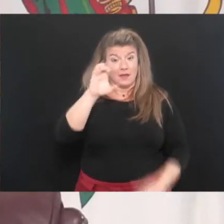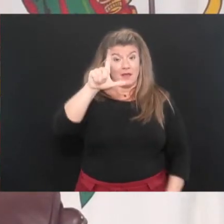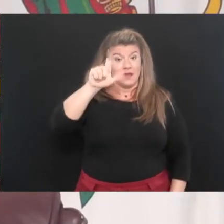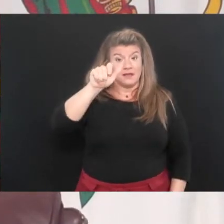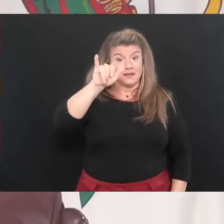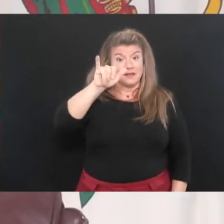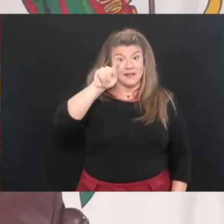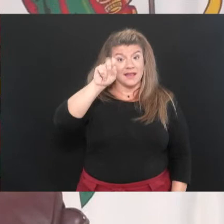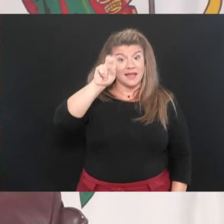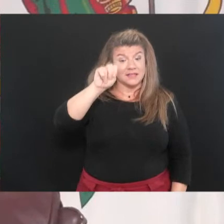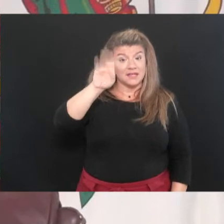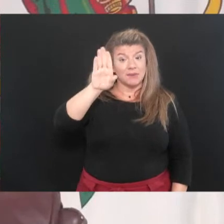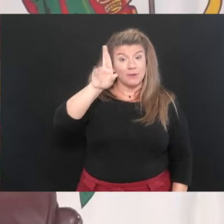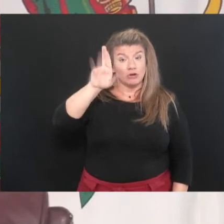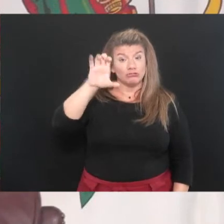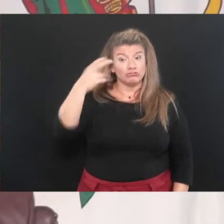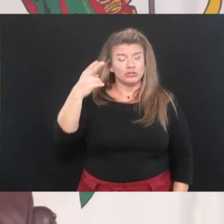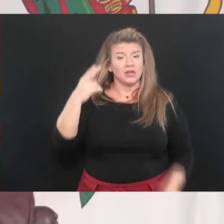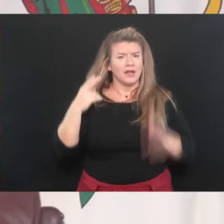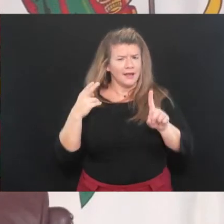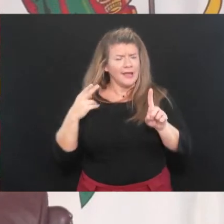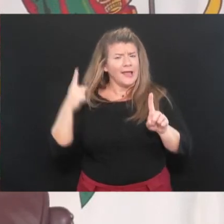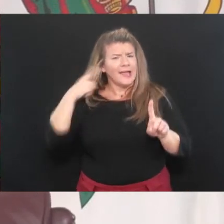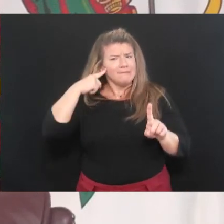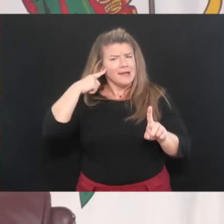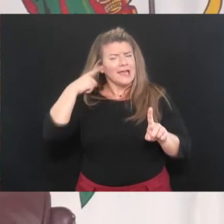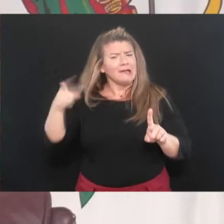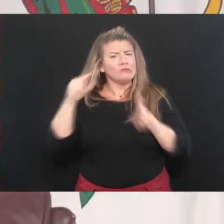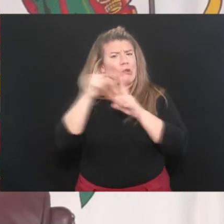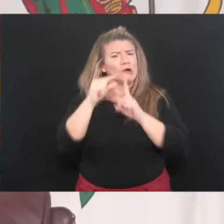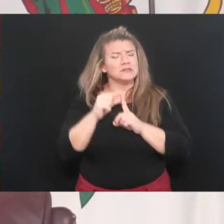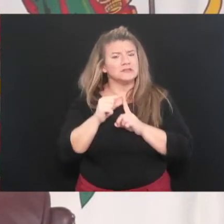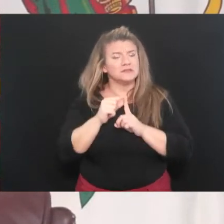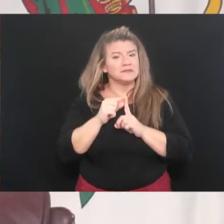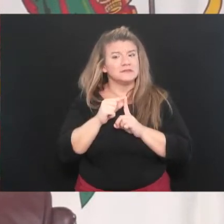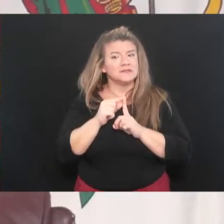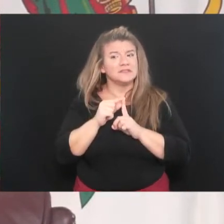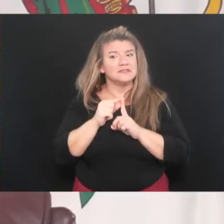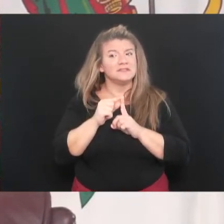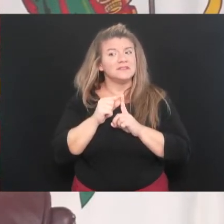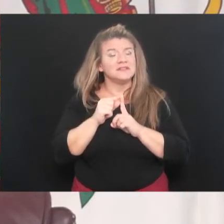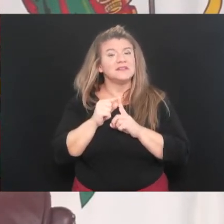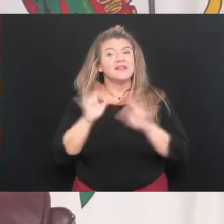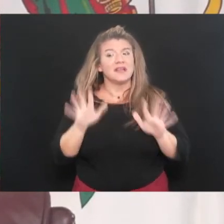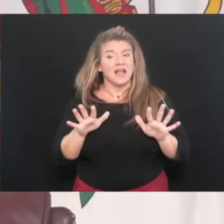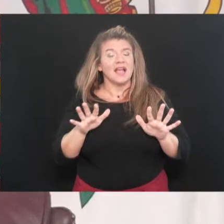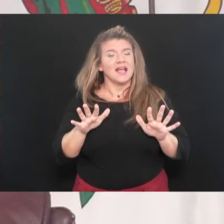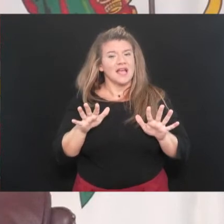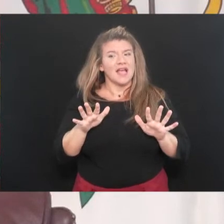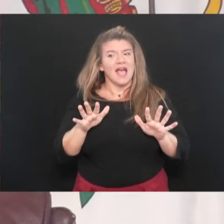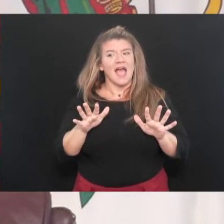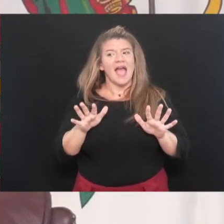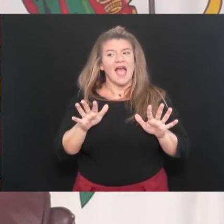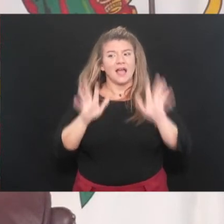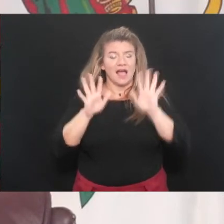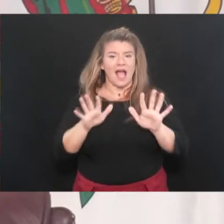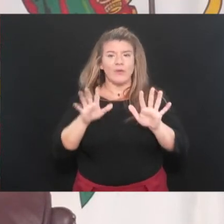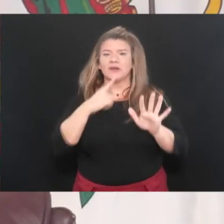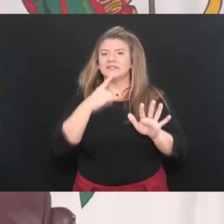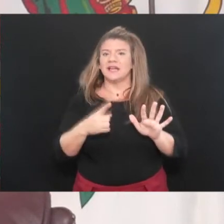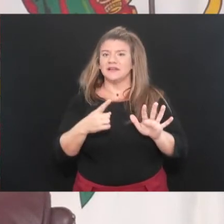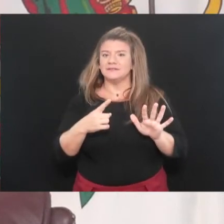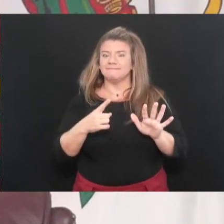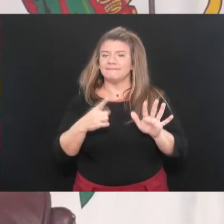Birch. Think about what he just said. And I've got to just go there just for a second.